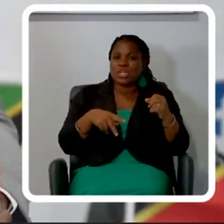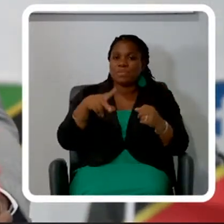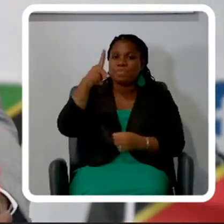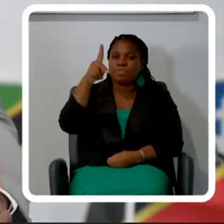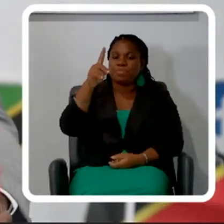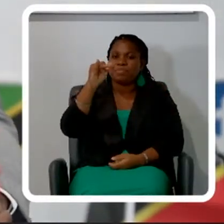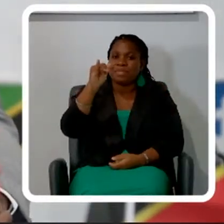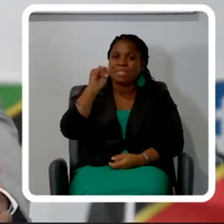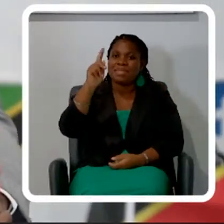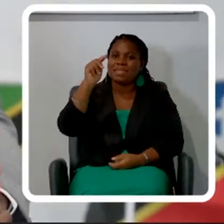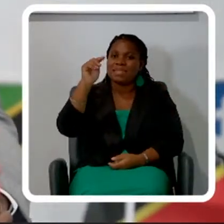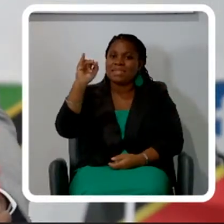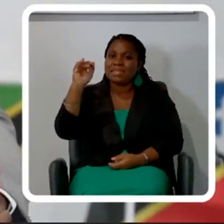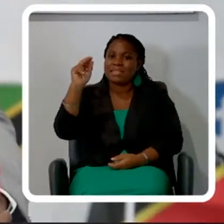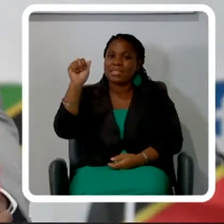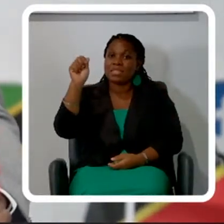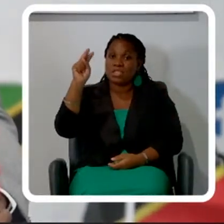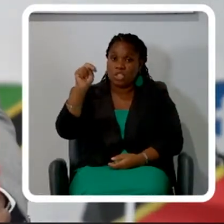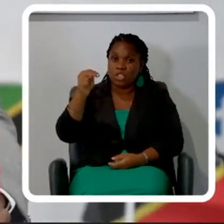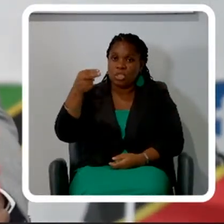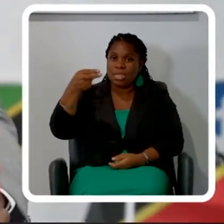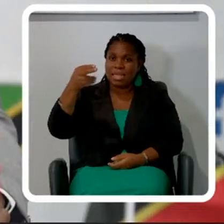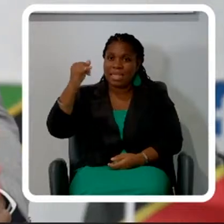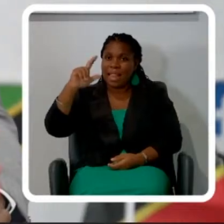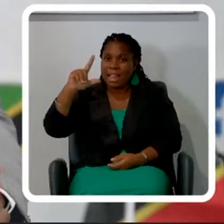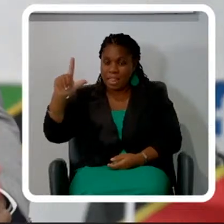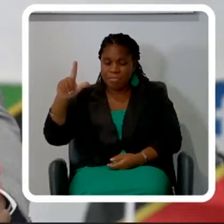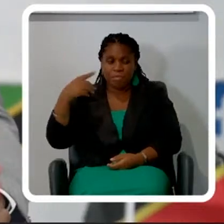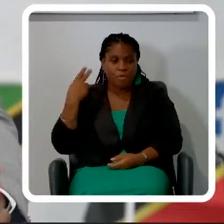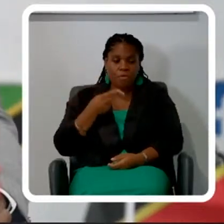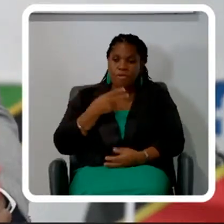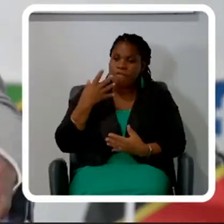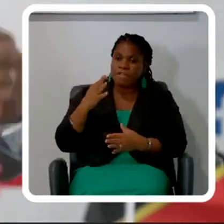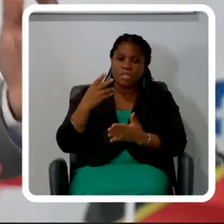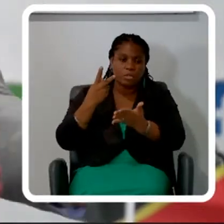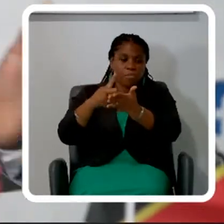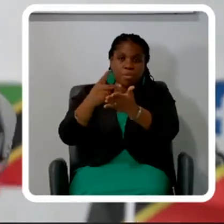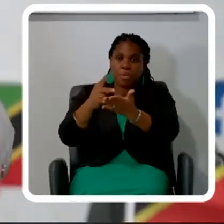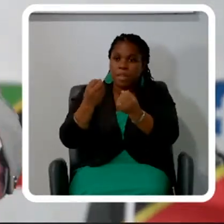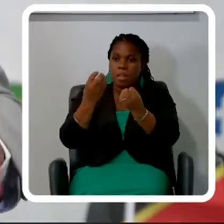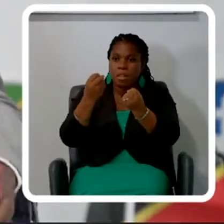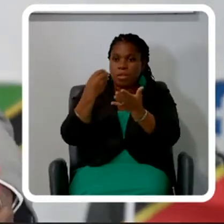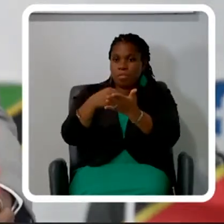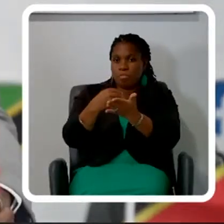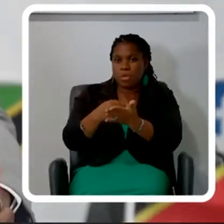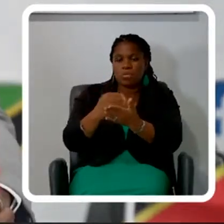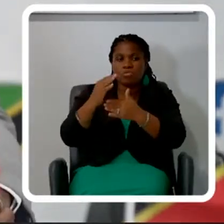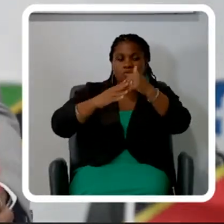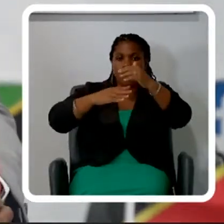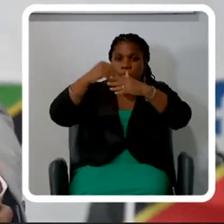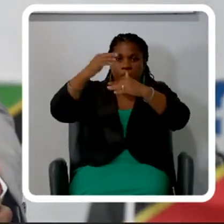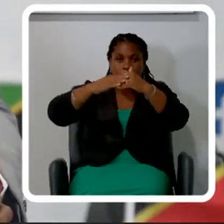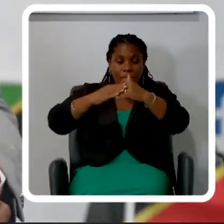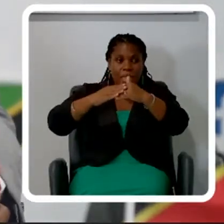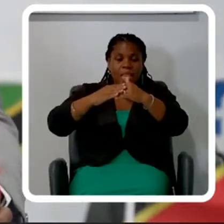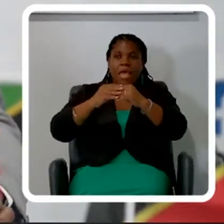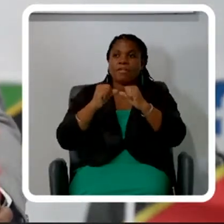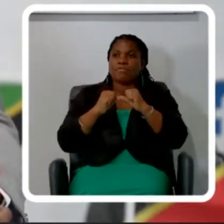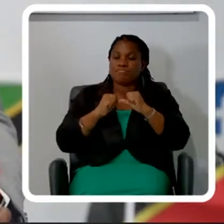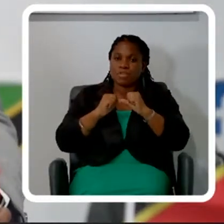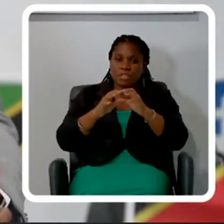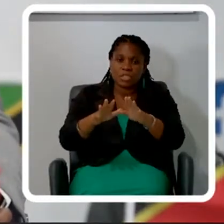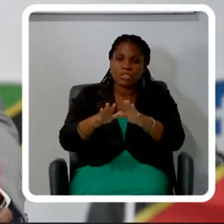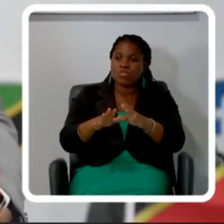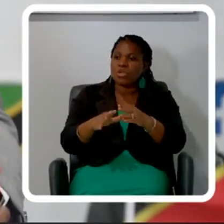the government of St. Kitts and Nevis, we have invested heavily in Kittition Hill to get it off the ground, especially post-COVID. Right now, I think maybe over